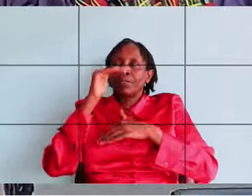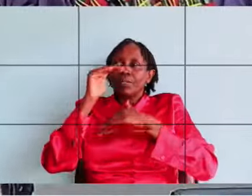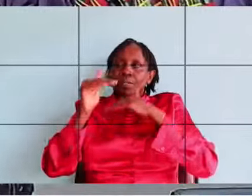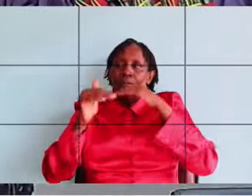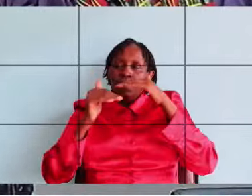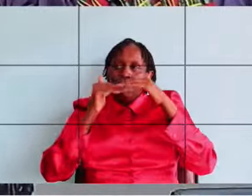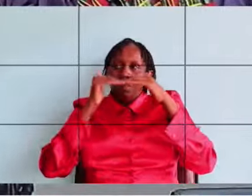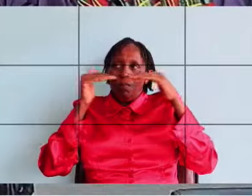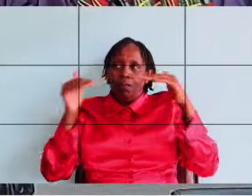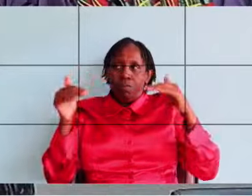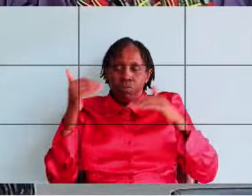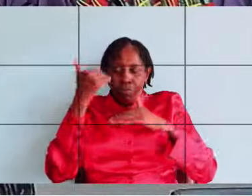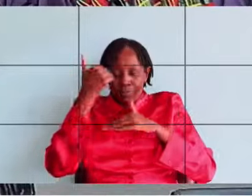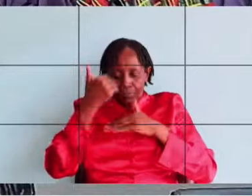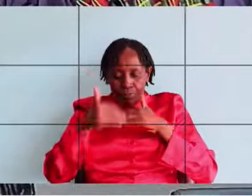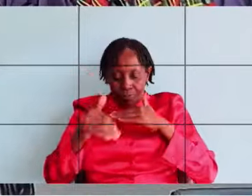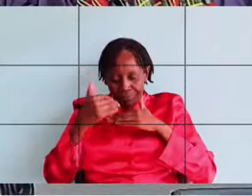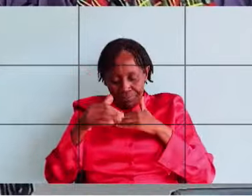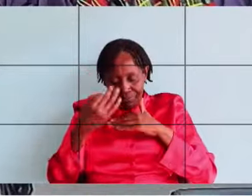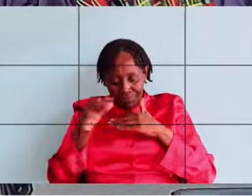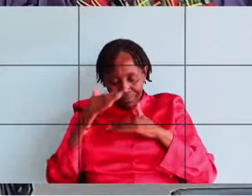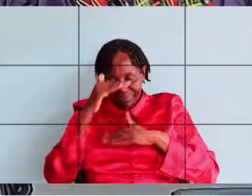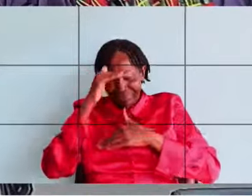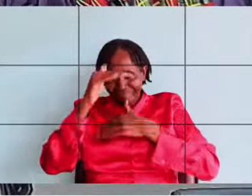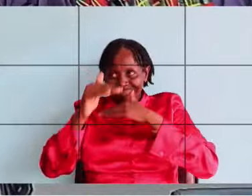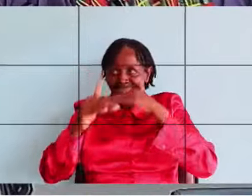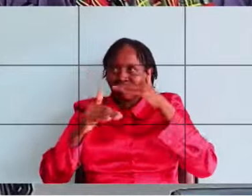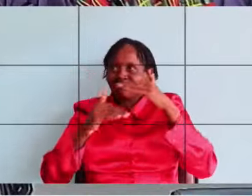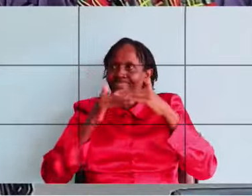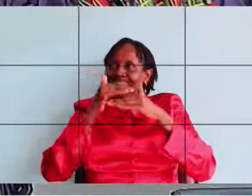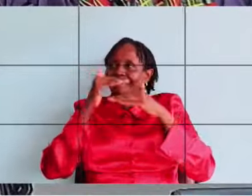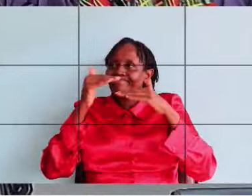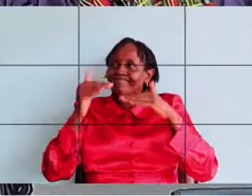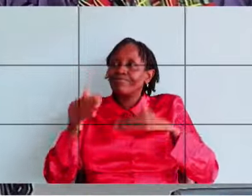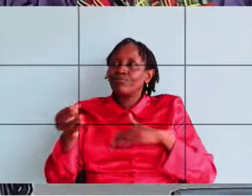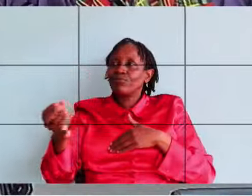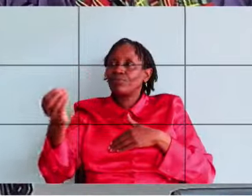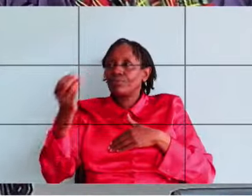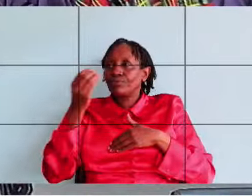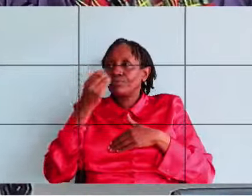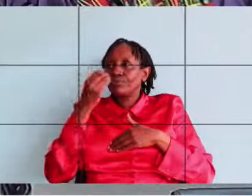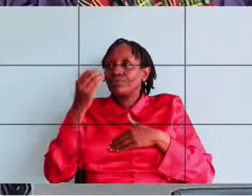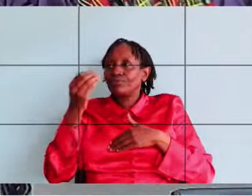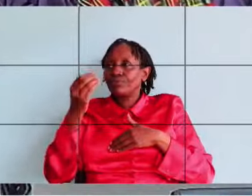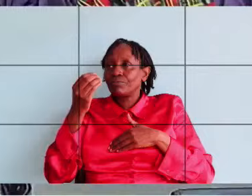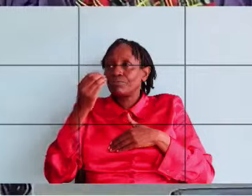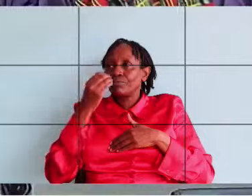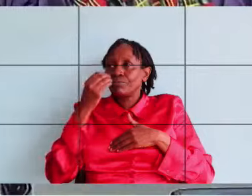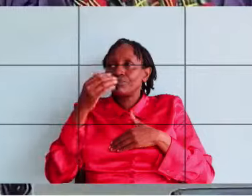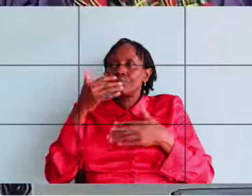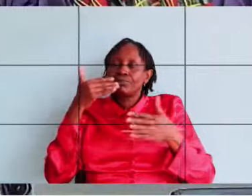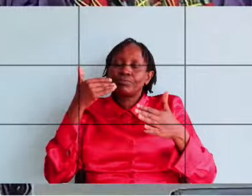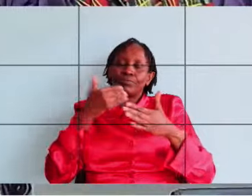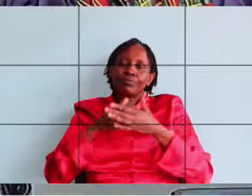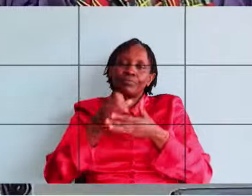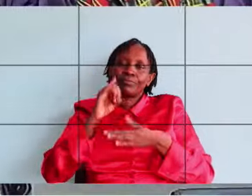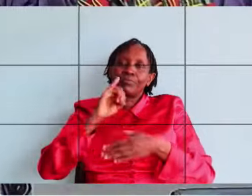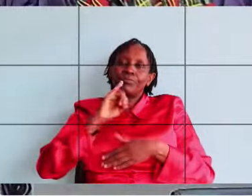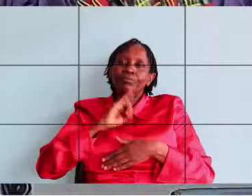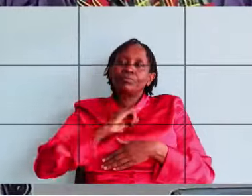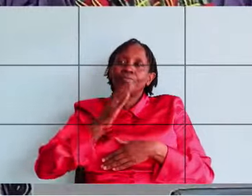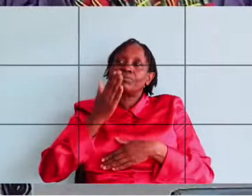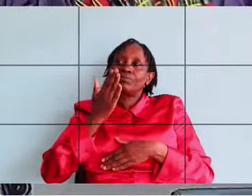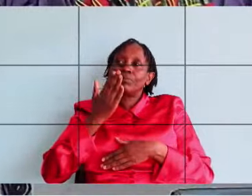of heaven, bread of heaven, feed me till